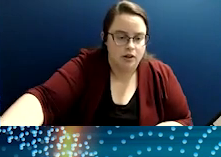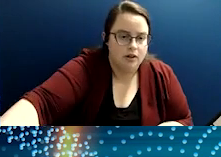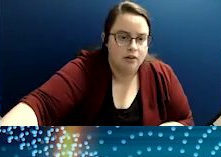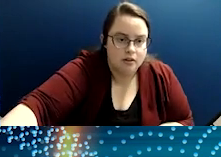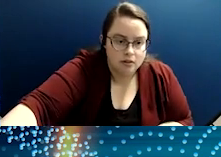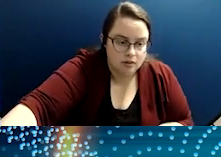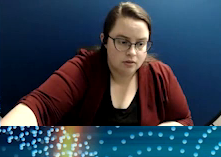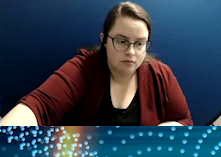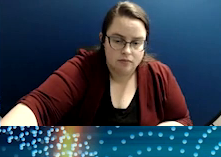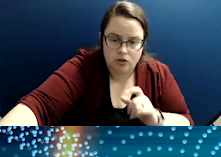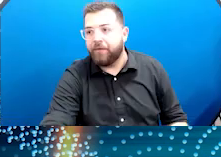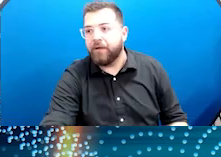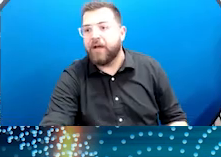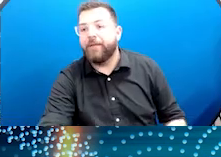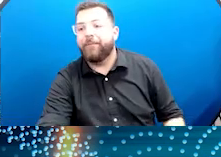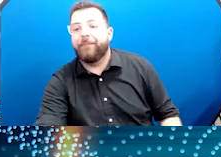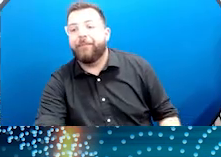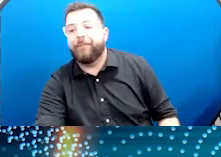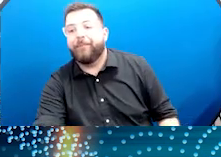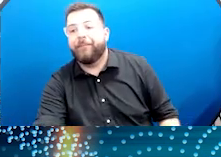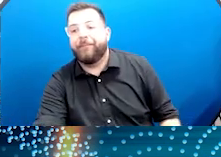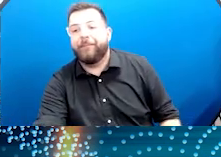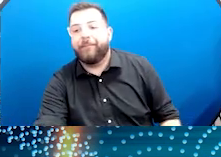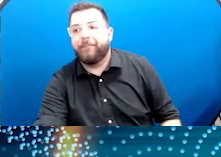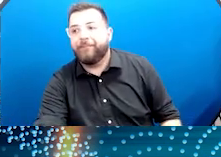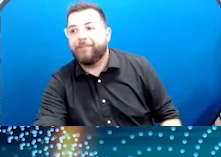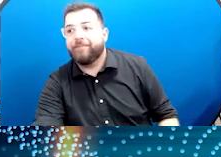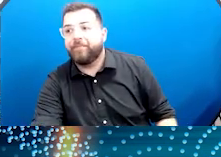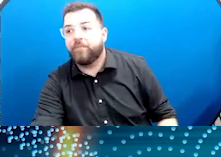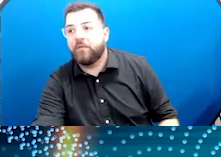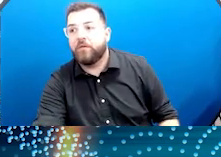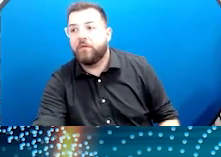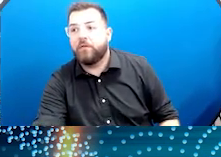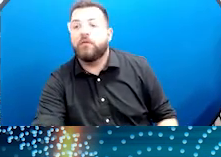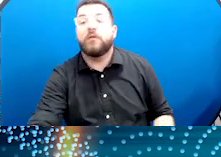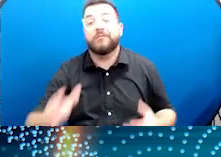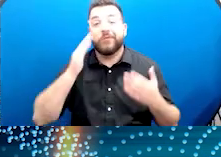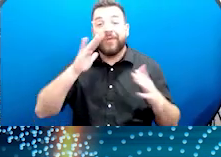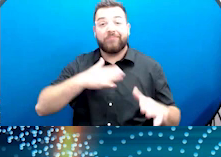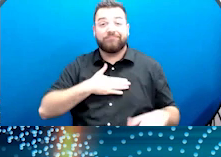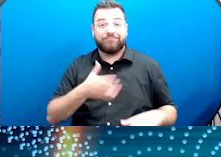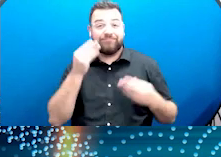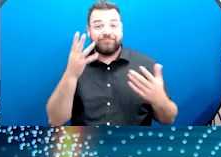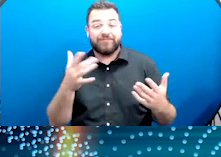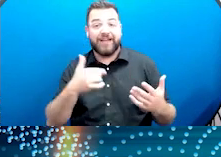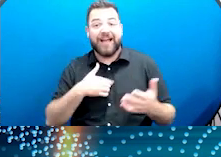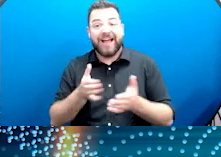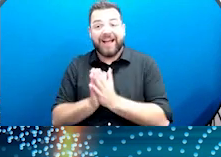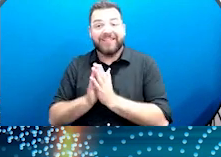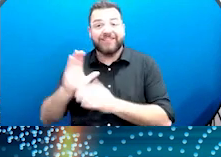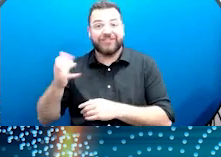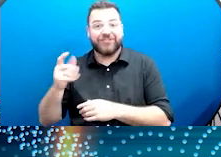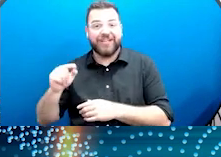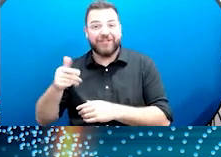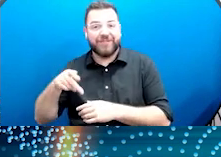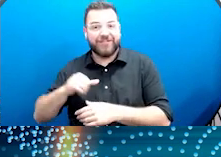So this is using ChatGPT for lesson planning. Now, I will admit, I did ask ChatGPT how it could help you. So, because I'm not an instructor.